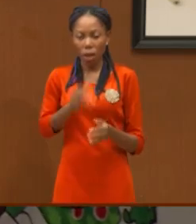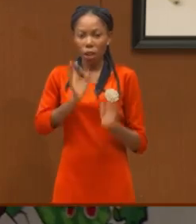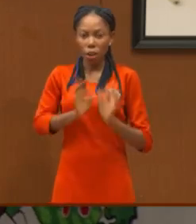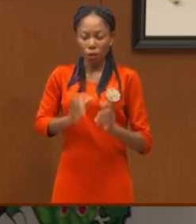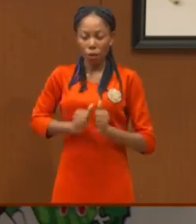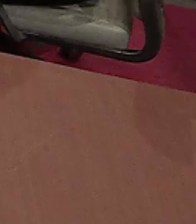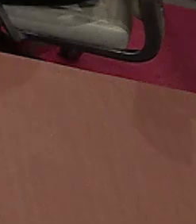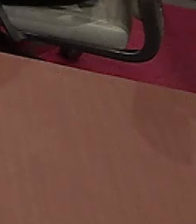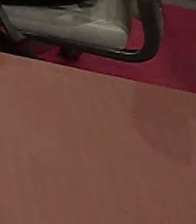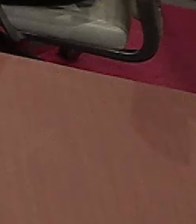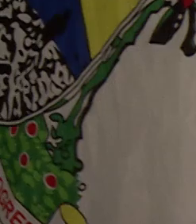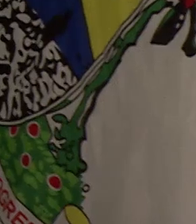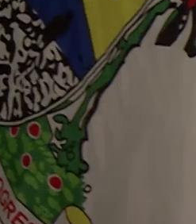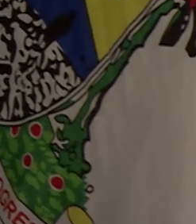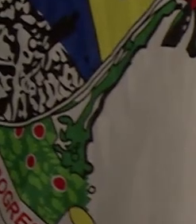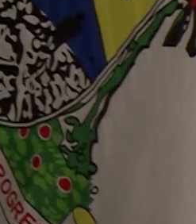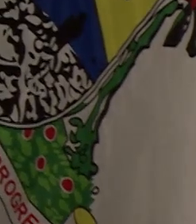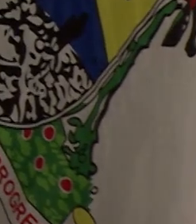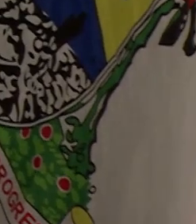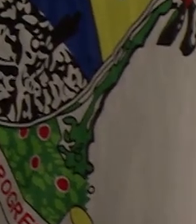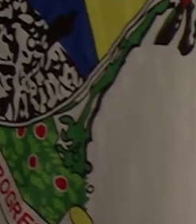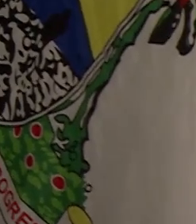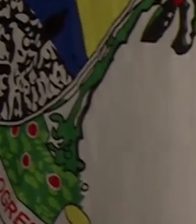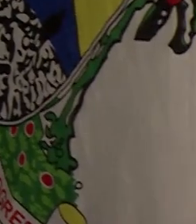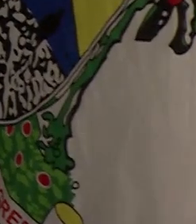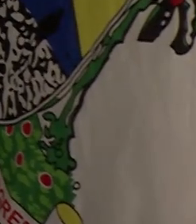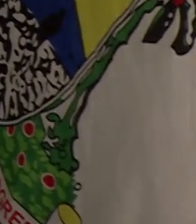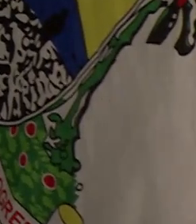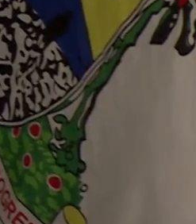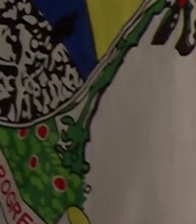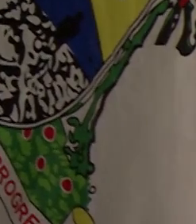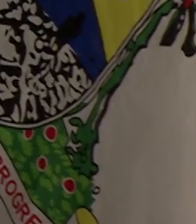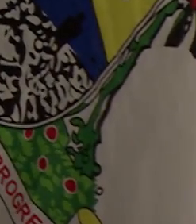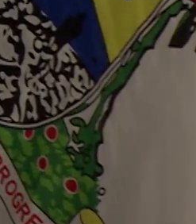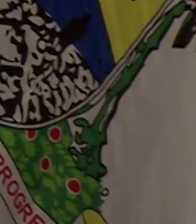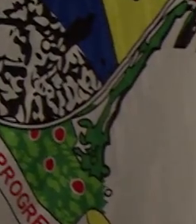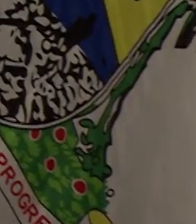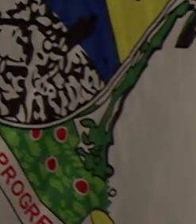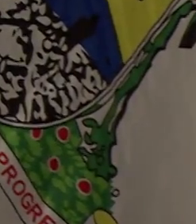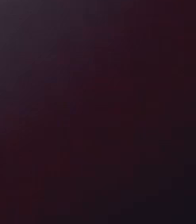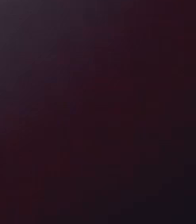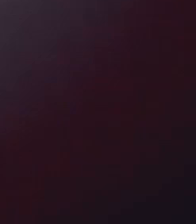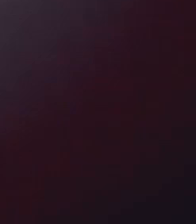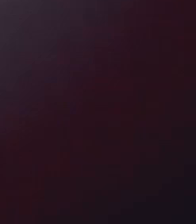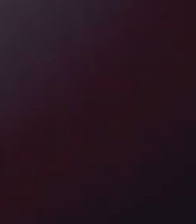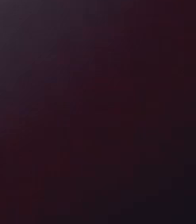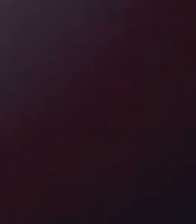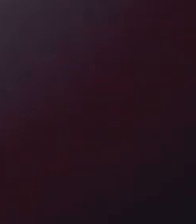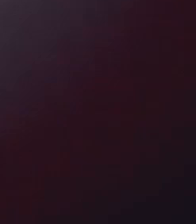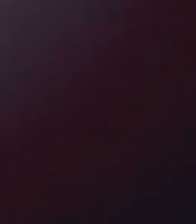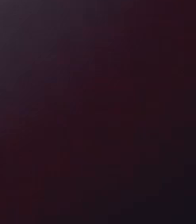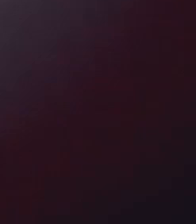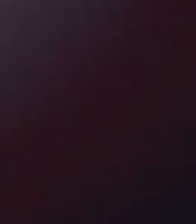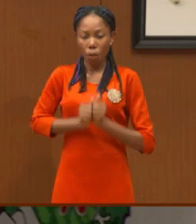such. Judge Funmi helps both parties to reach amicable settlement. After the break, Judge Funmi